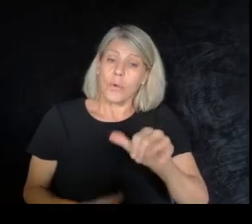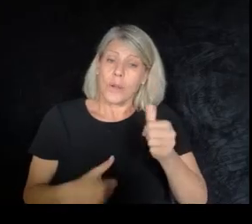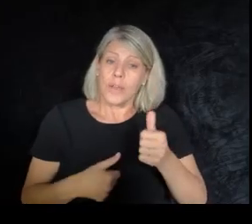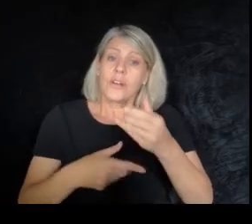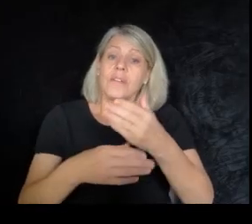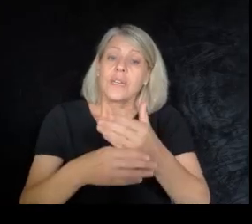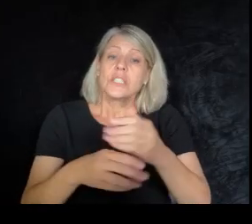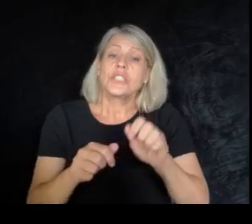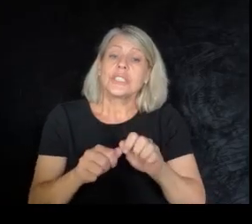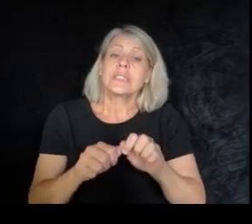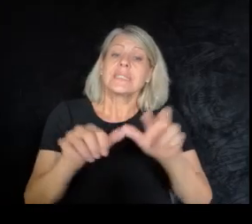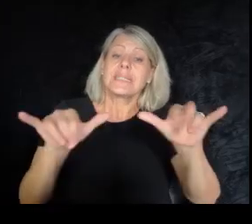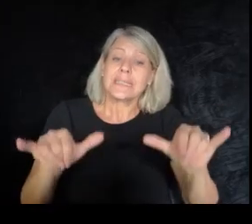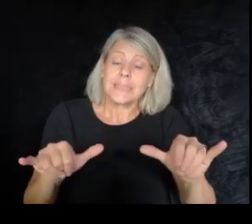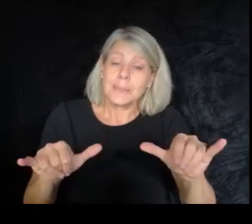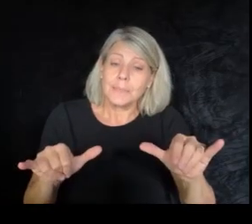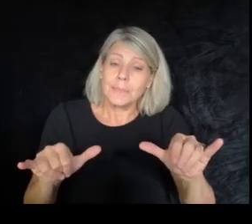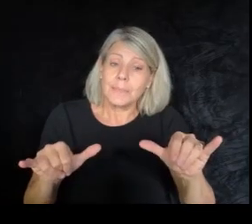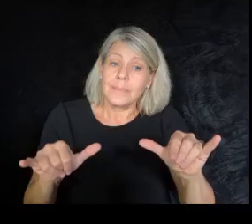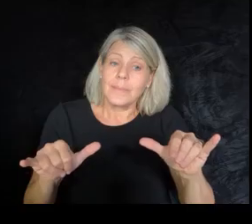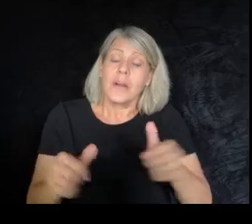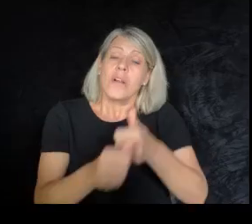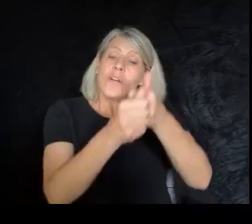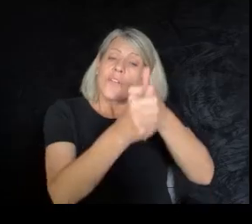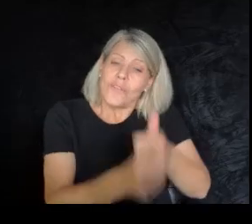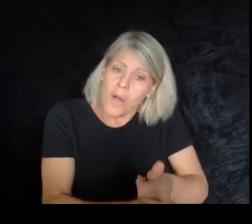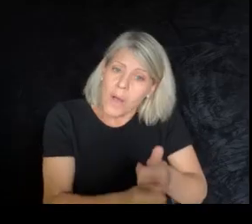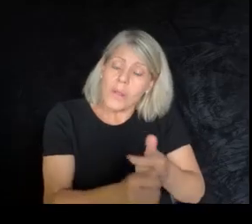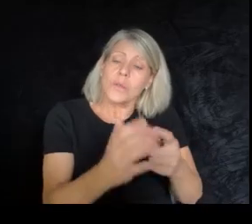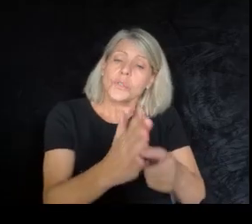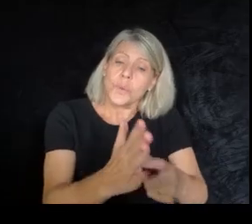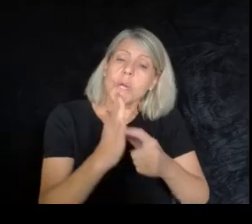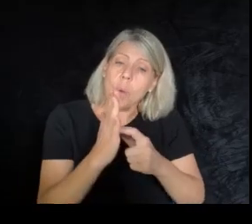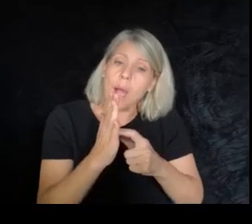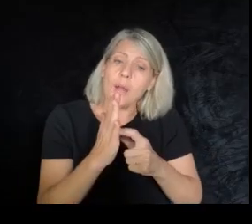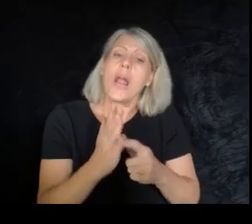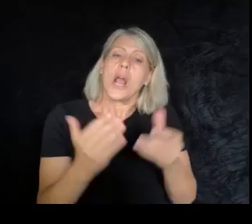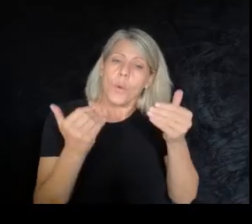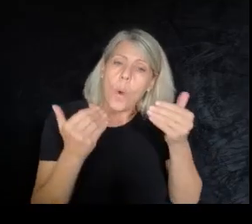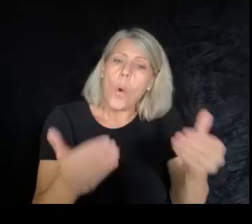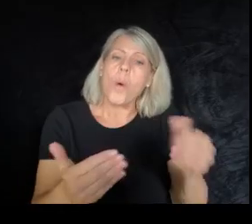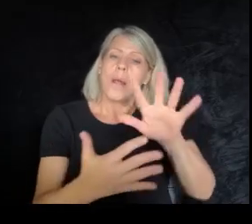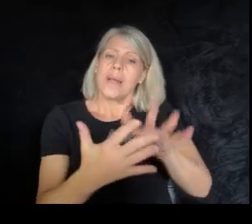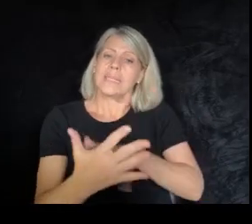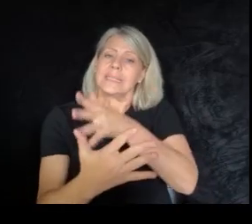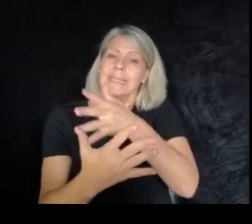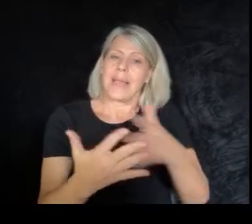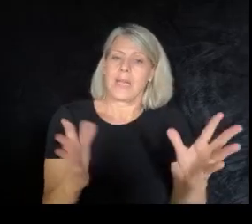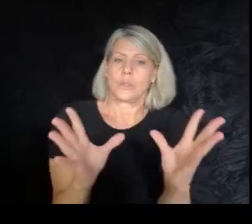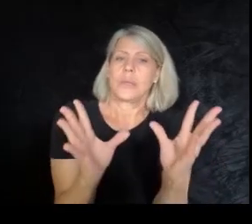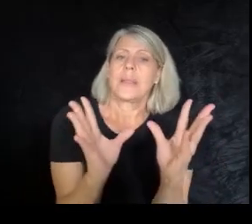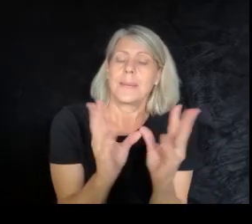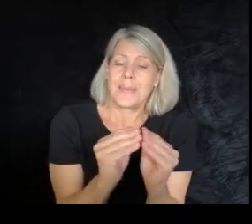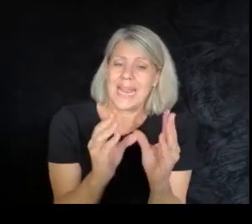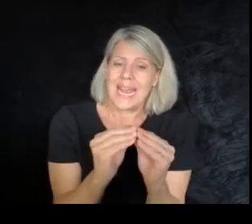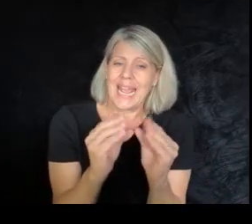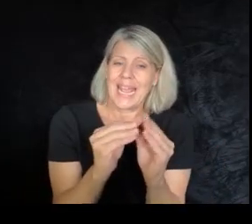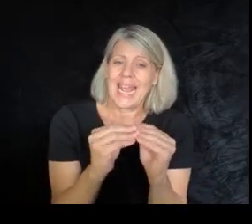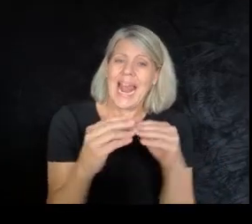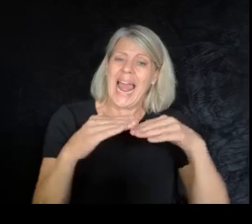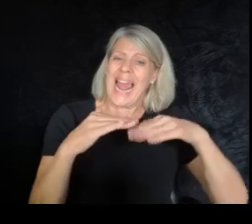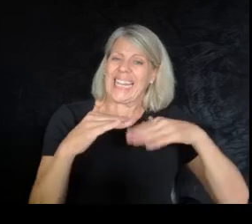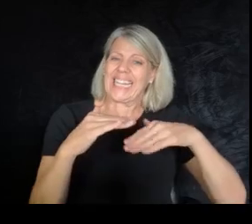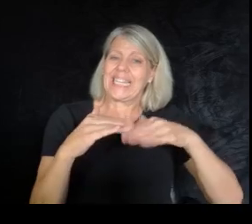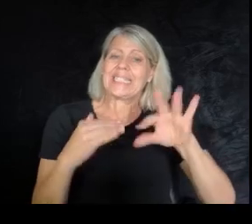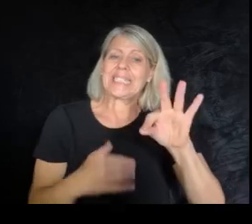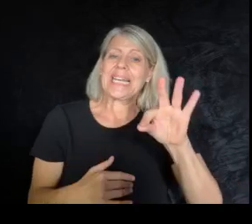System follows the requirement of scheduling the transition meeting at least 90